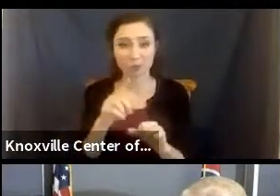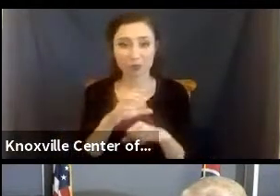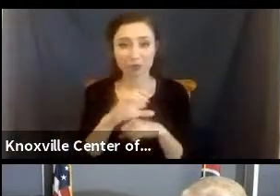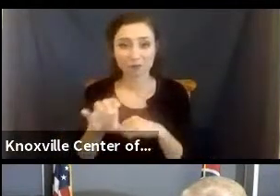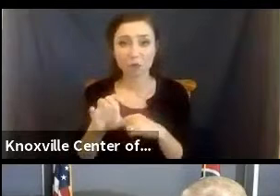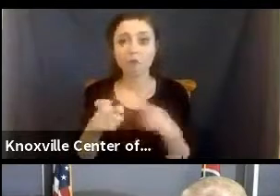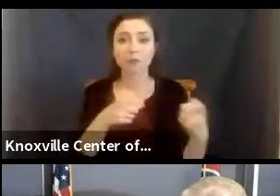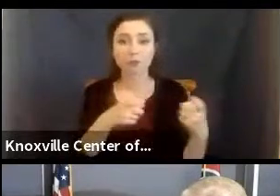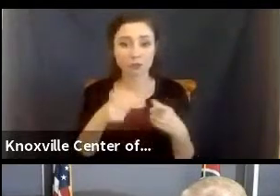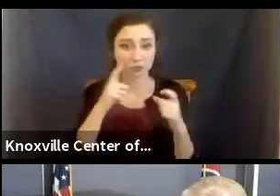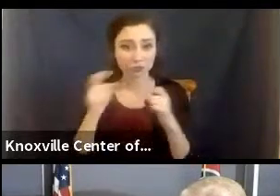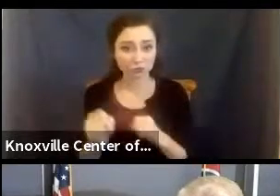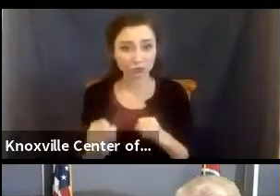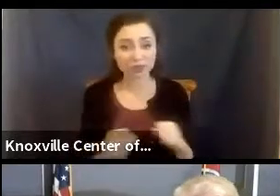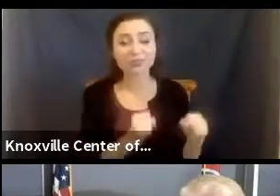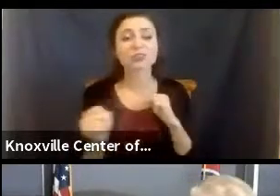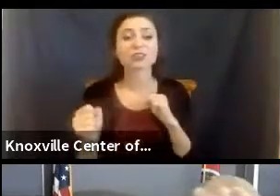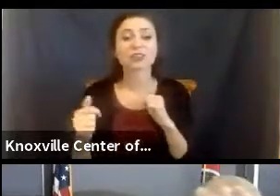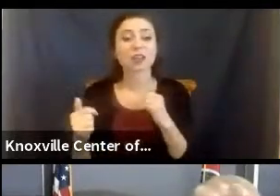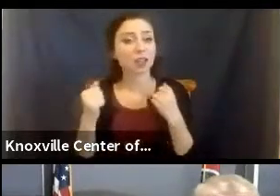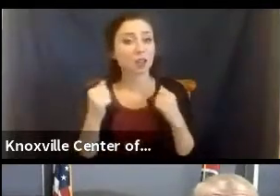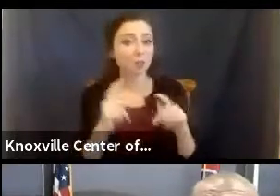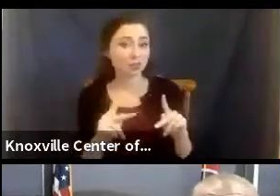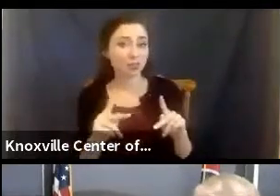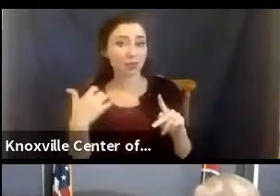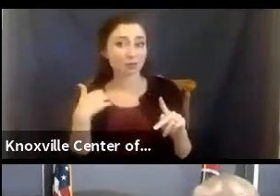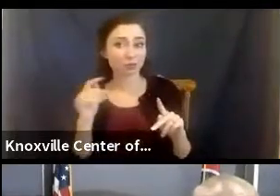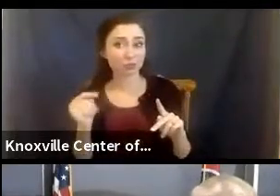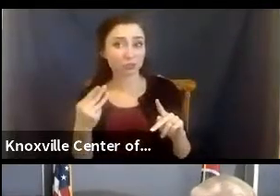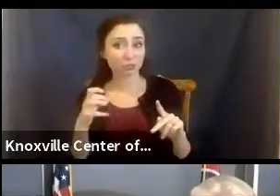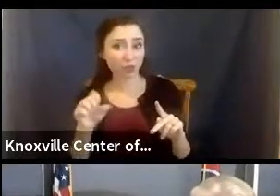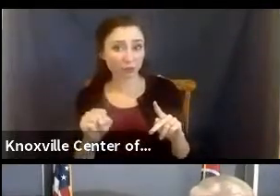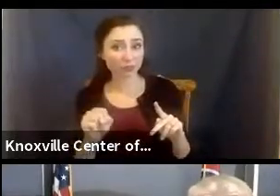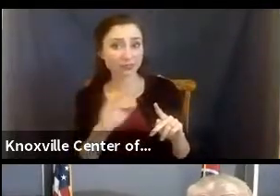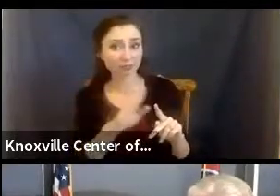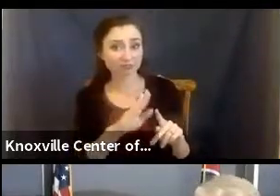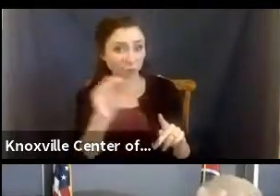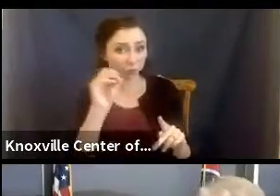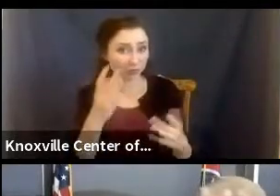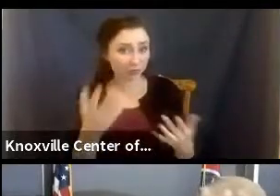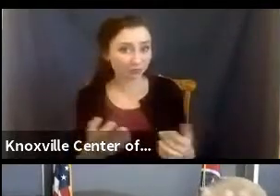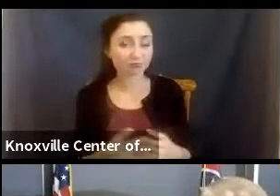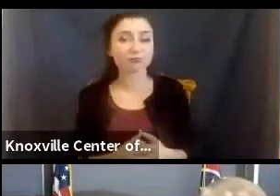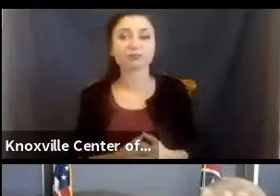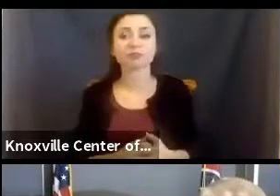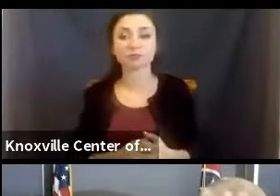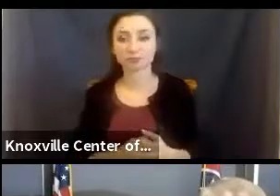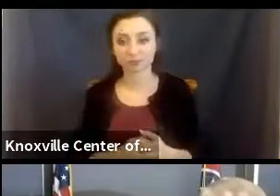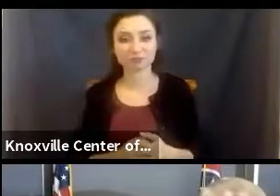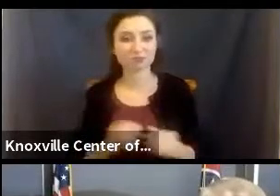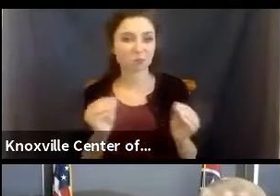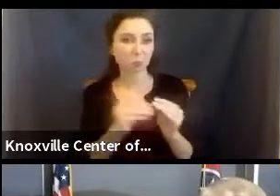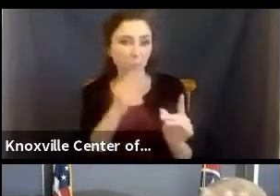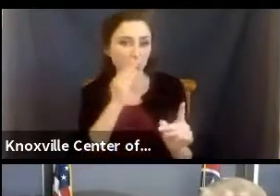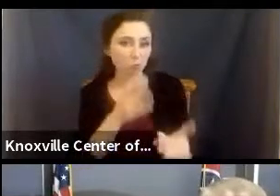So I'll let Chief Thomas speak to those law enforcement issues more